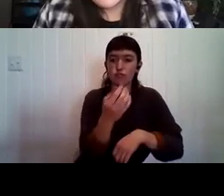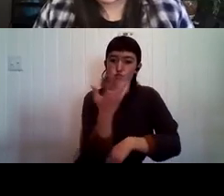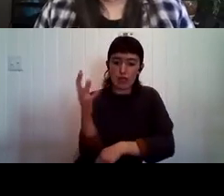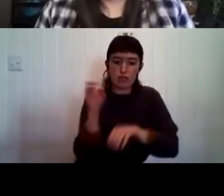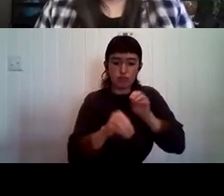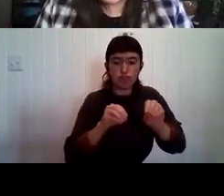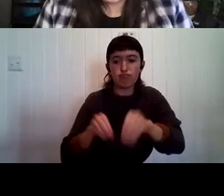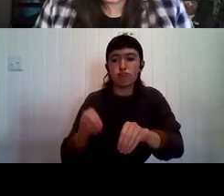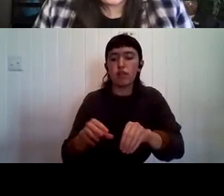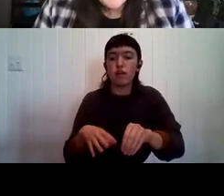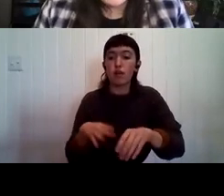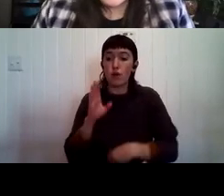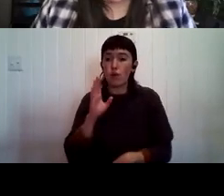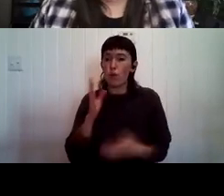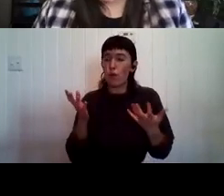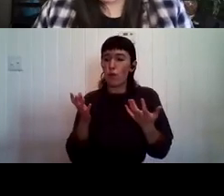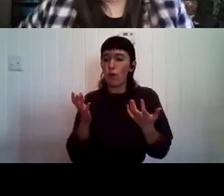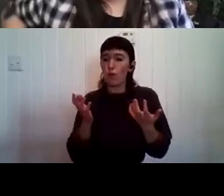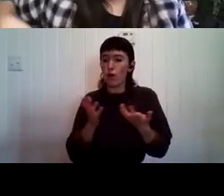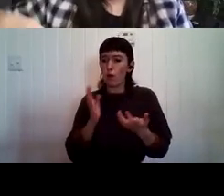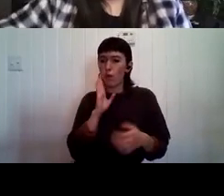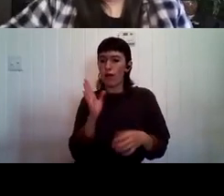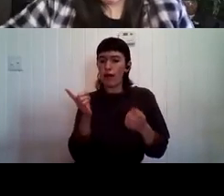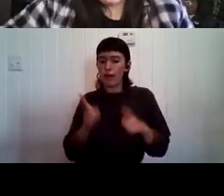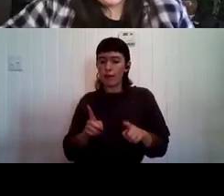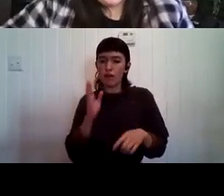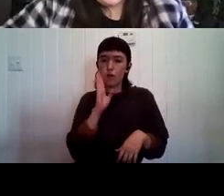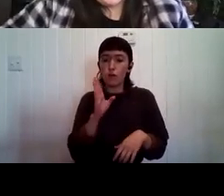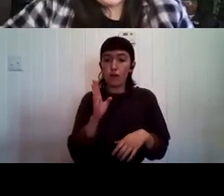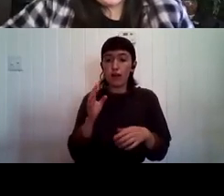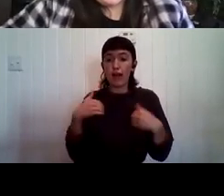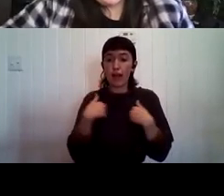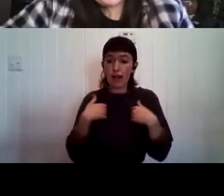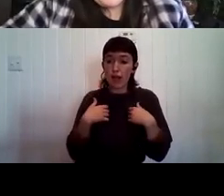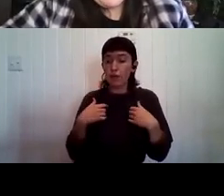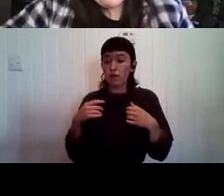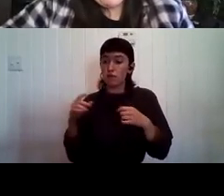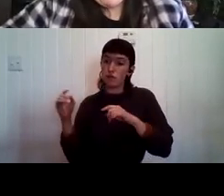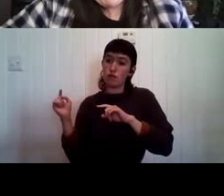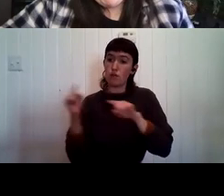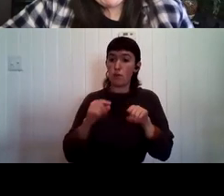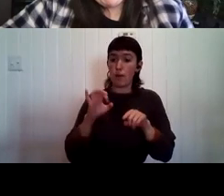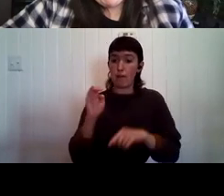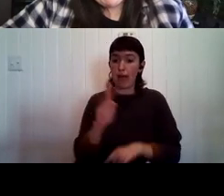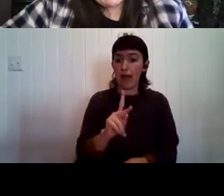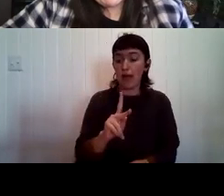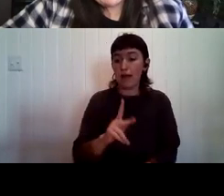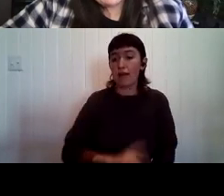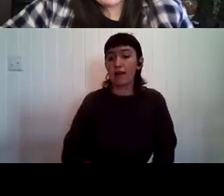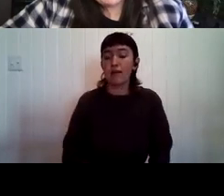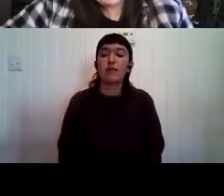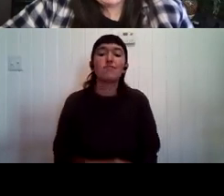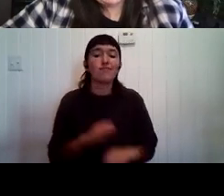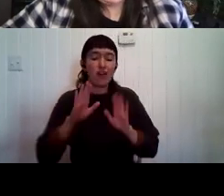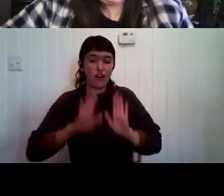environmental impacts that removing the trees have? Would that come back? Awesome question. So we have to think